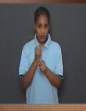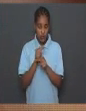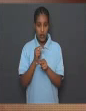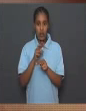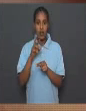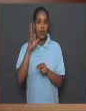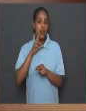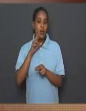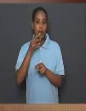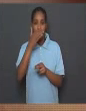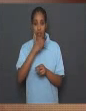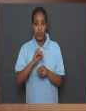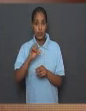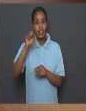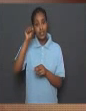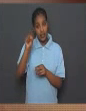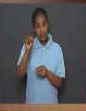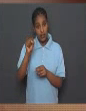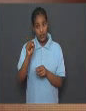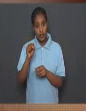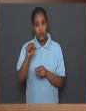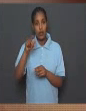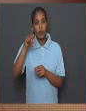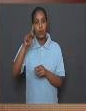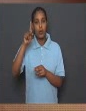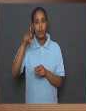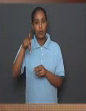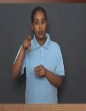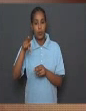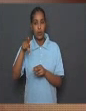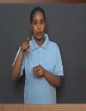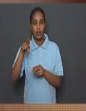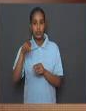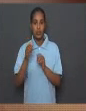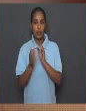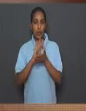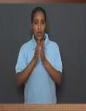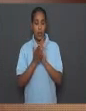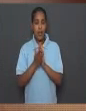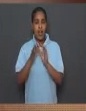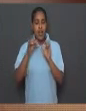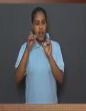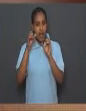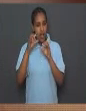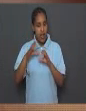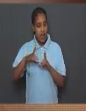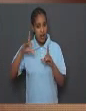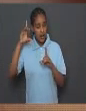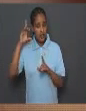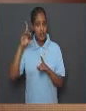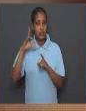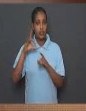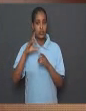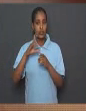heated with sulfur, the polymer chain will become highly cross-linked